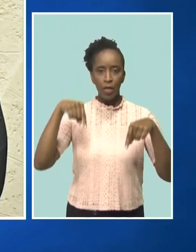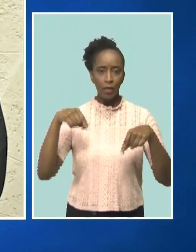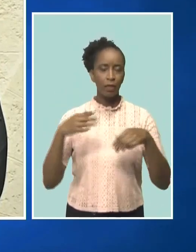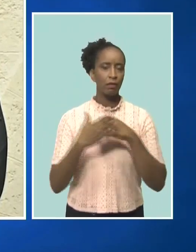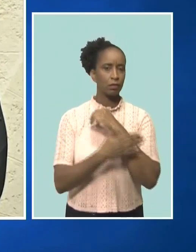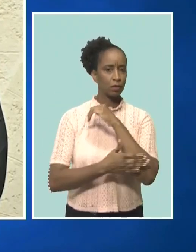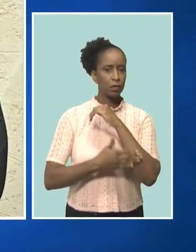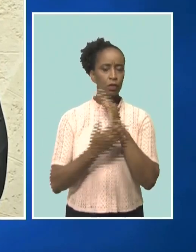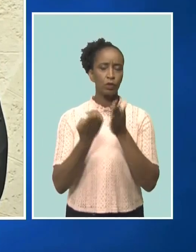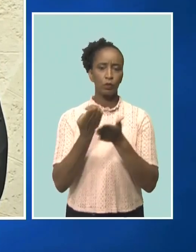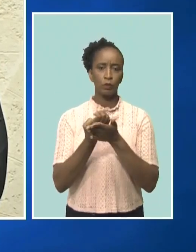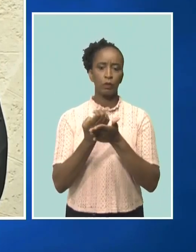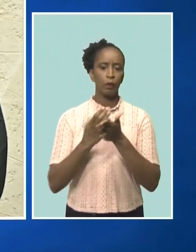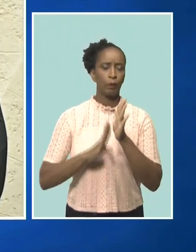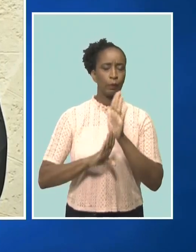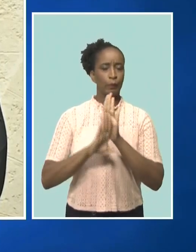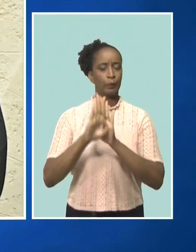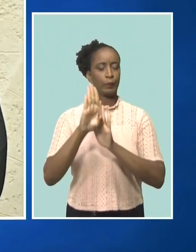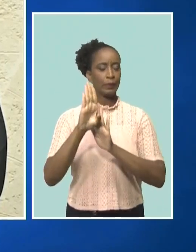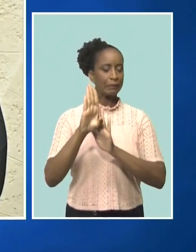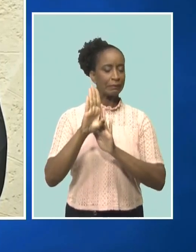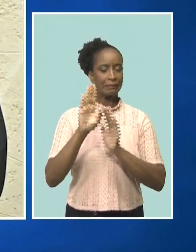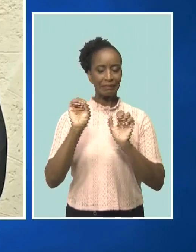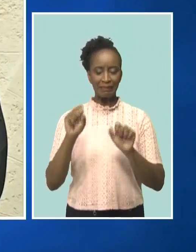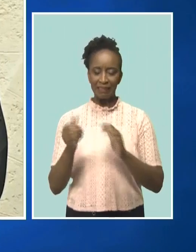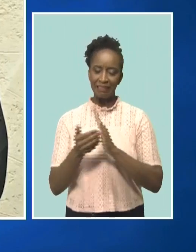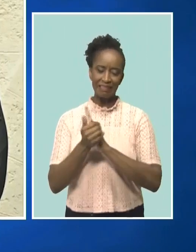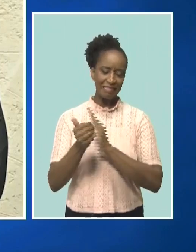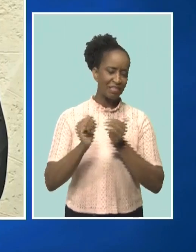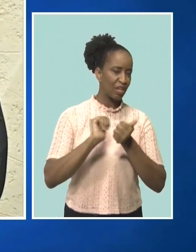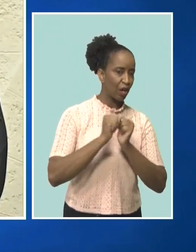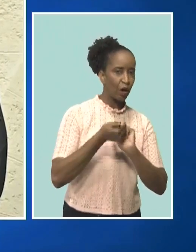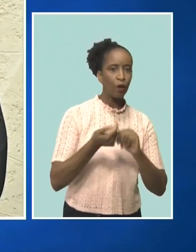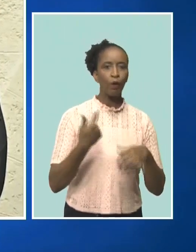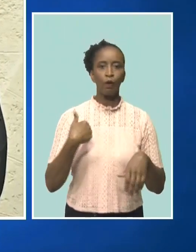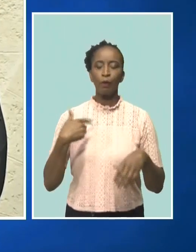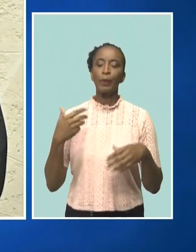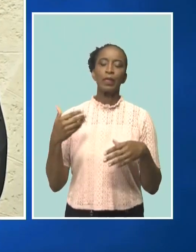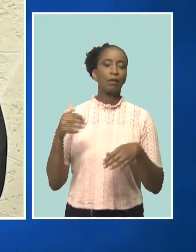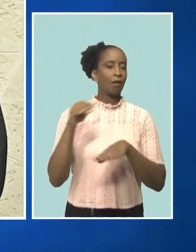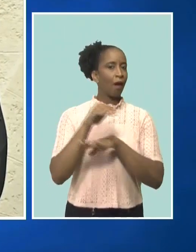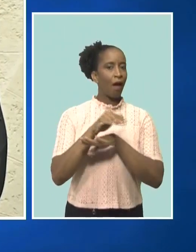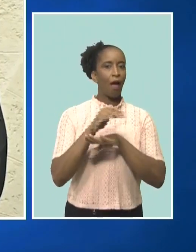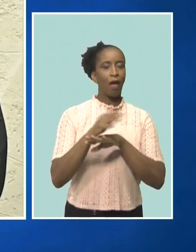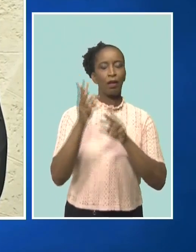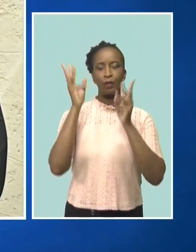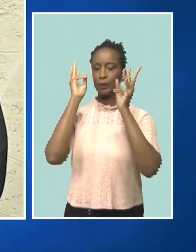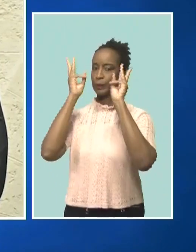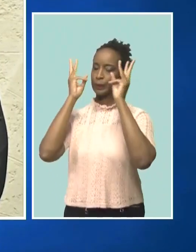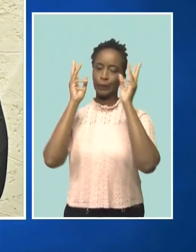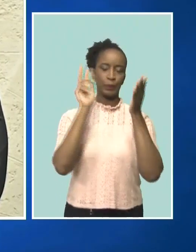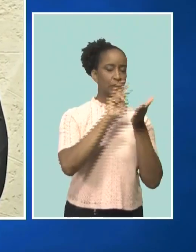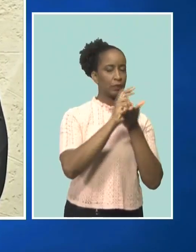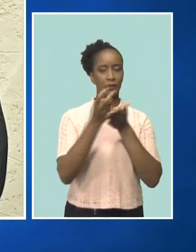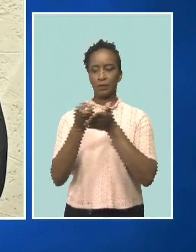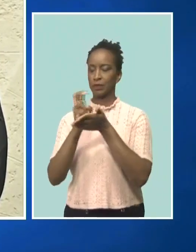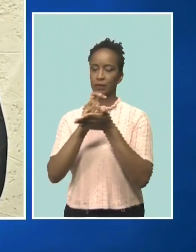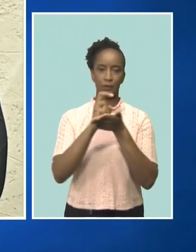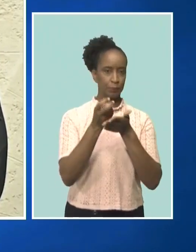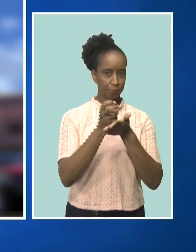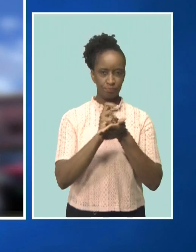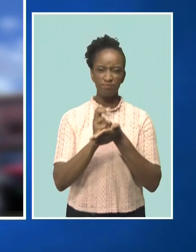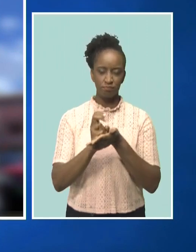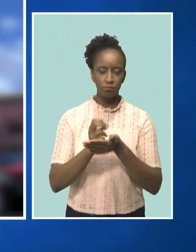that keeps me up at night, not balance of payments or indeed debt anymore, as was the case when we first took